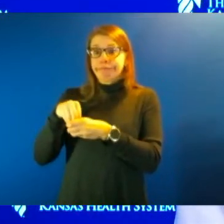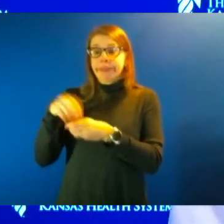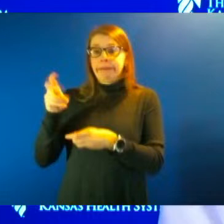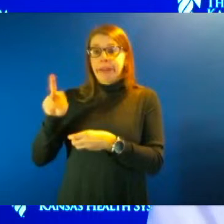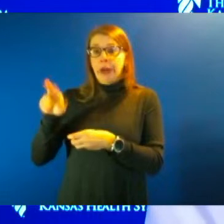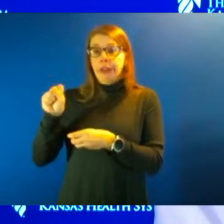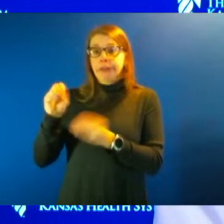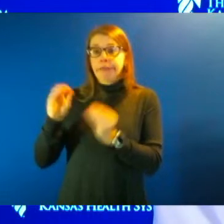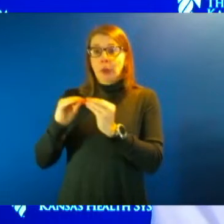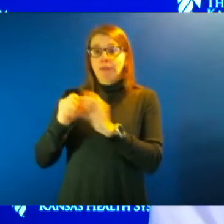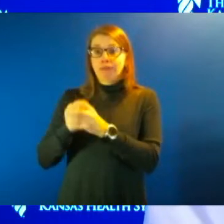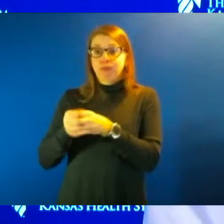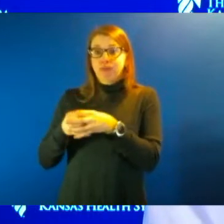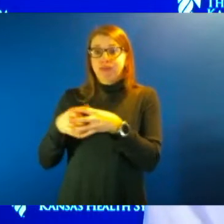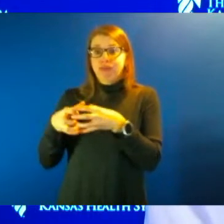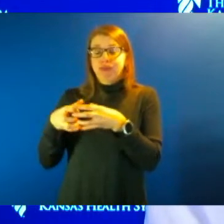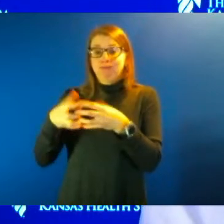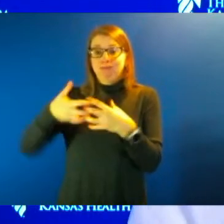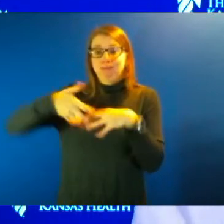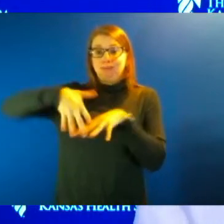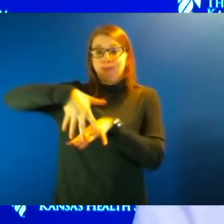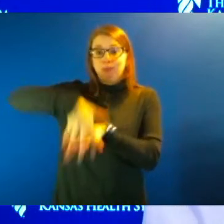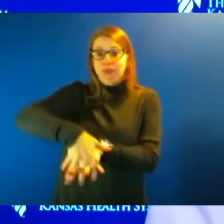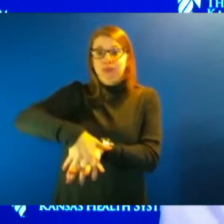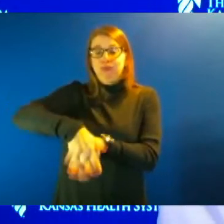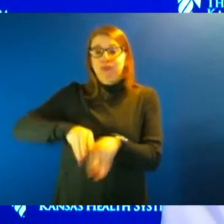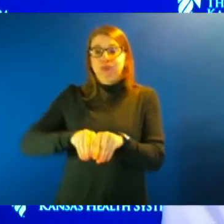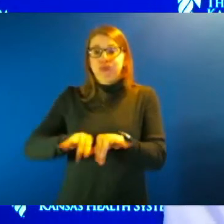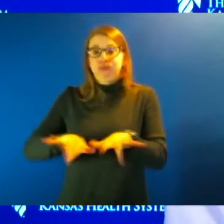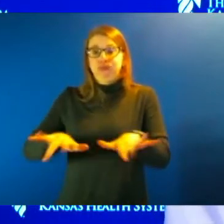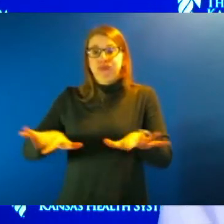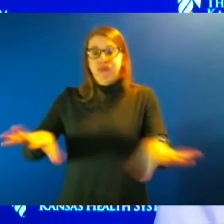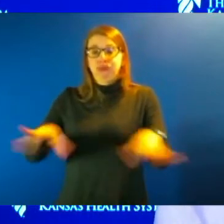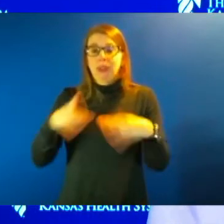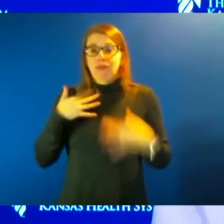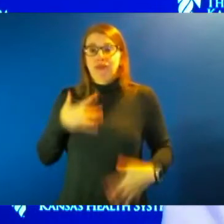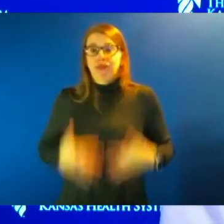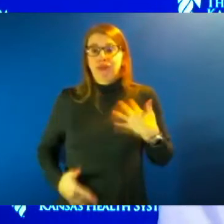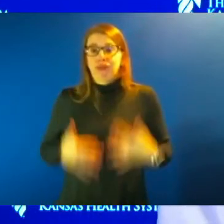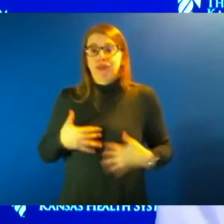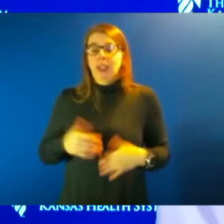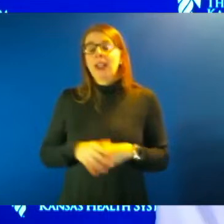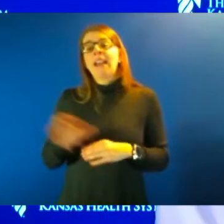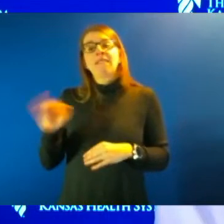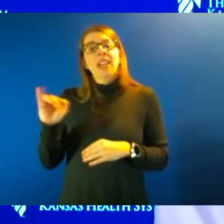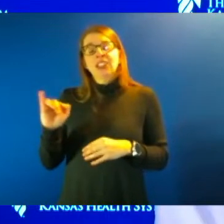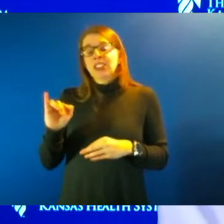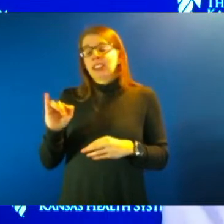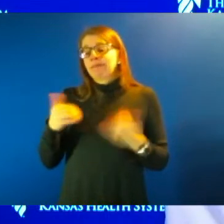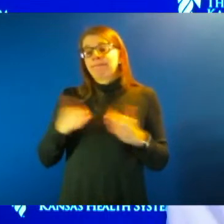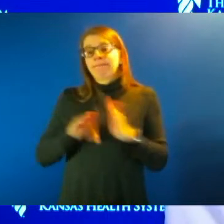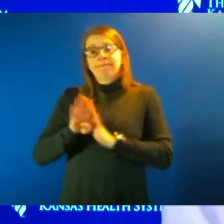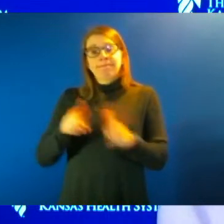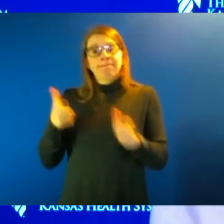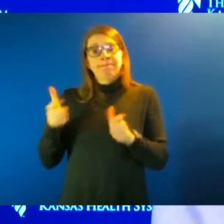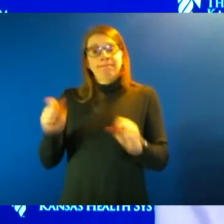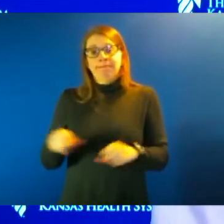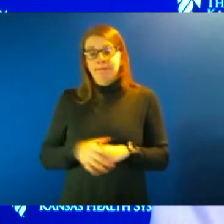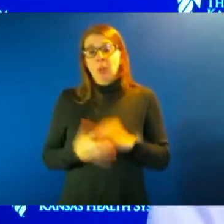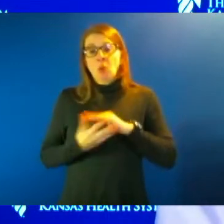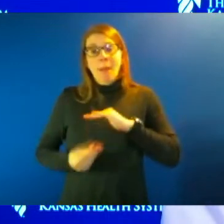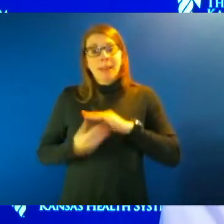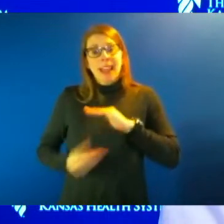you have infection with this, it can create that infection and further replication